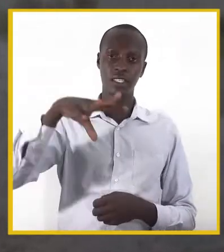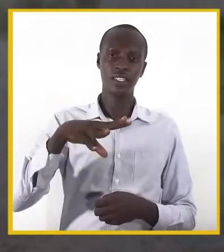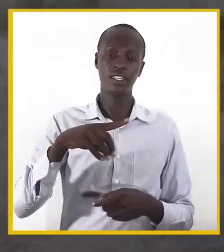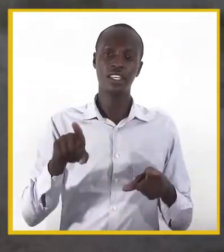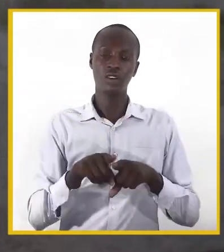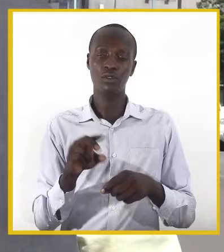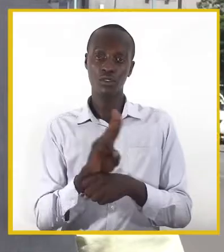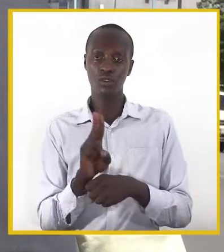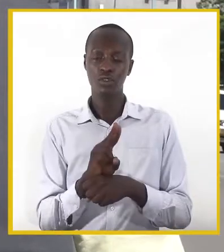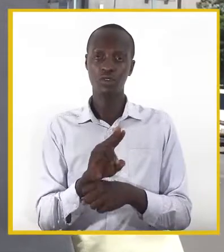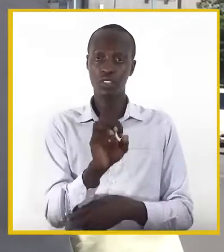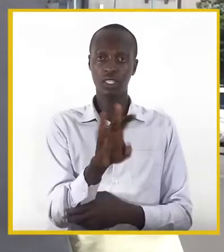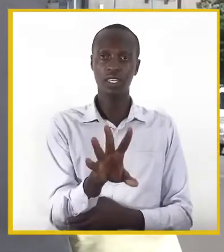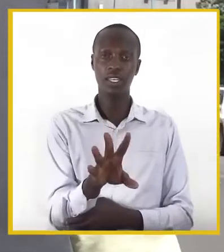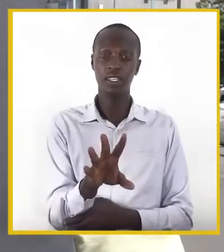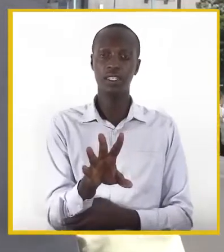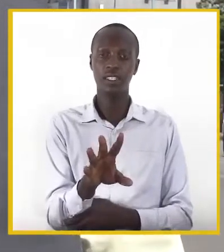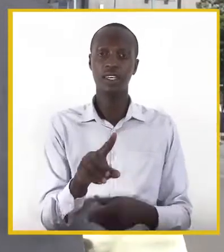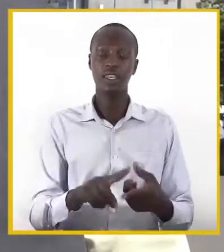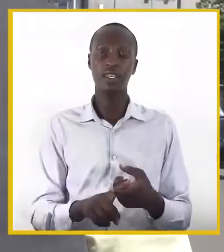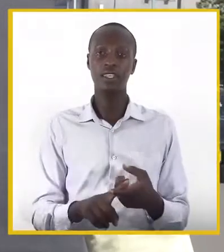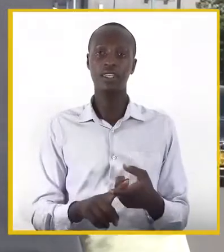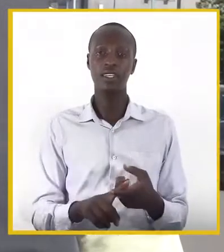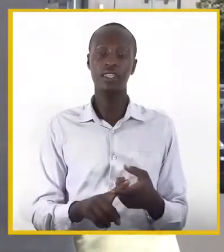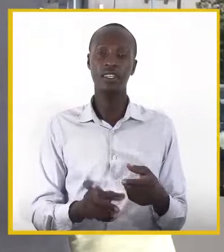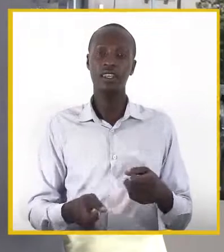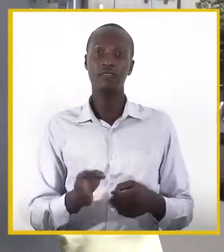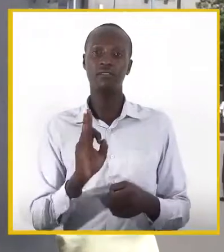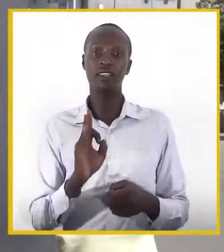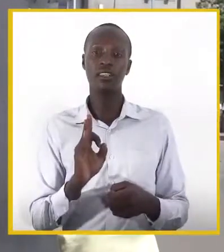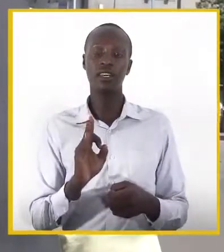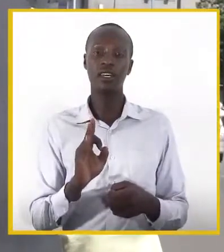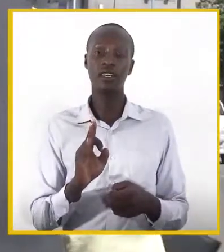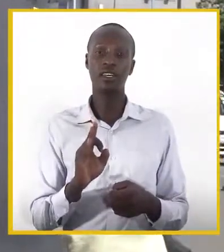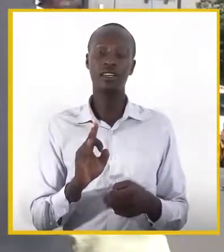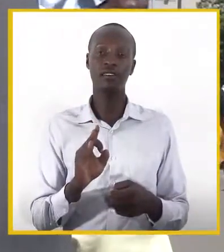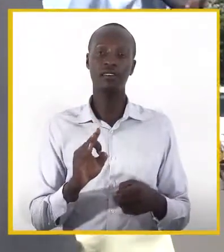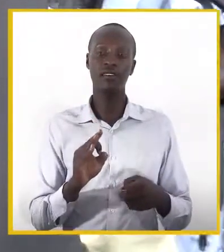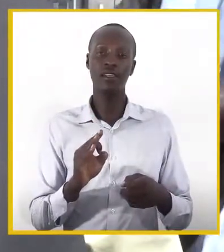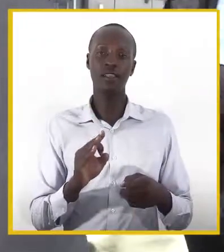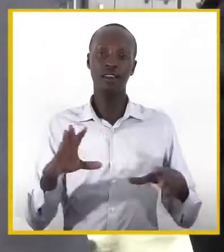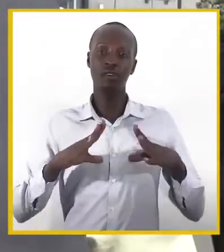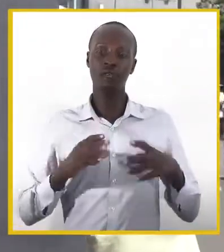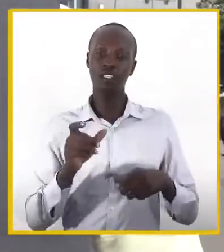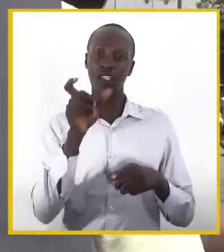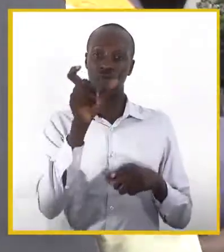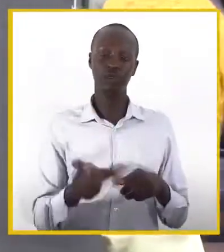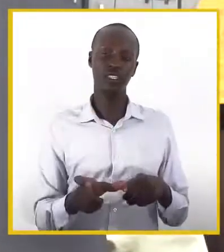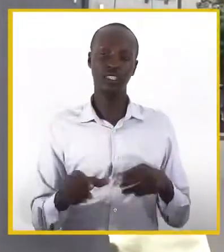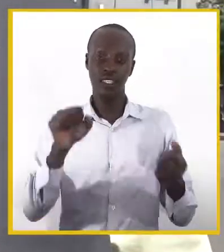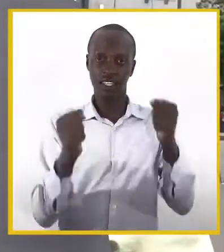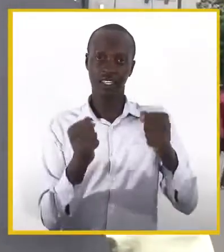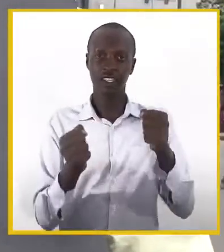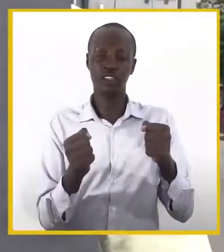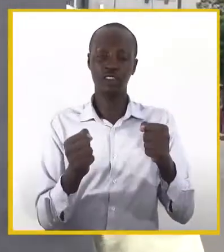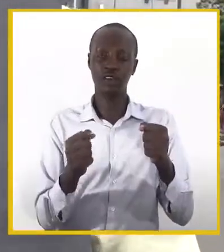others. So let's make use of our headlights even during the day. Then finally, we need to talk about the main actor on the road, which is